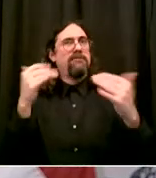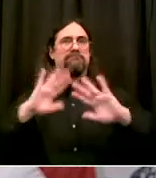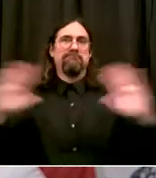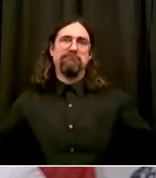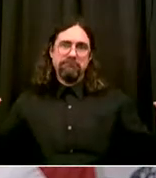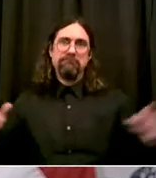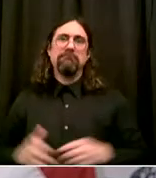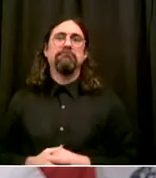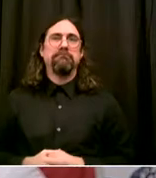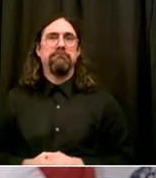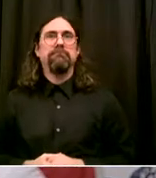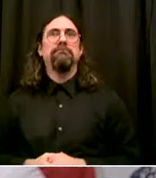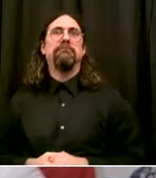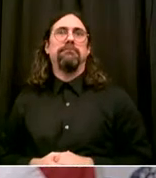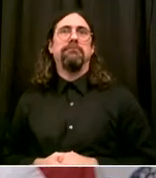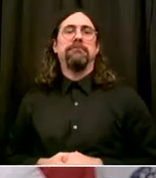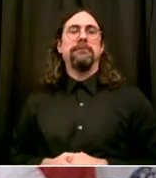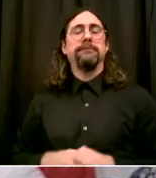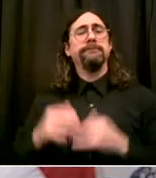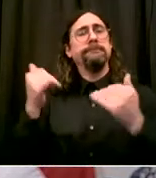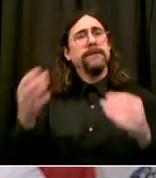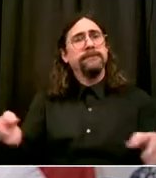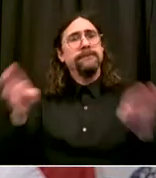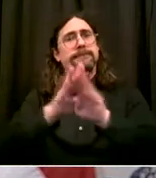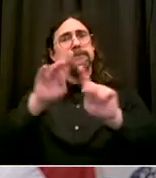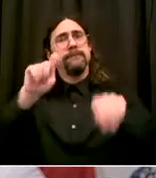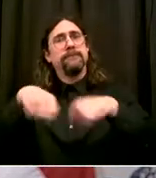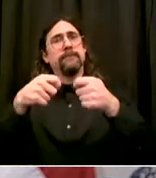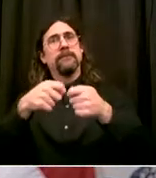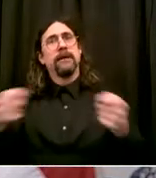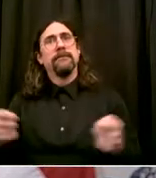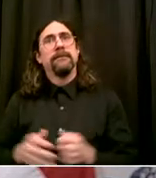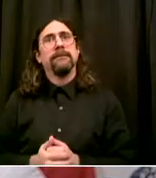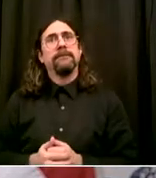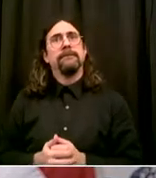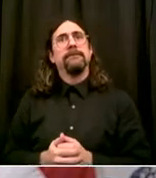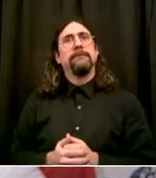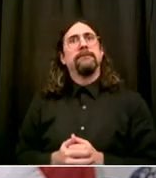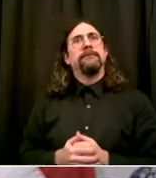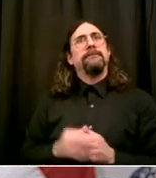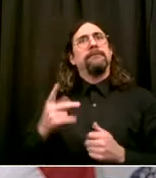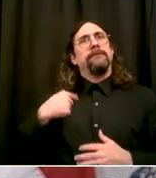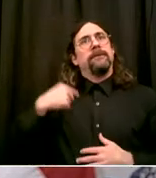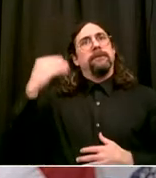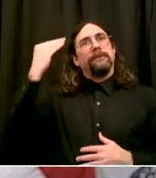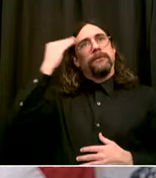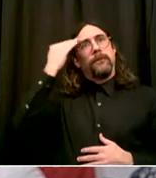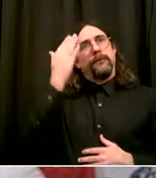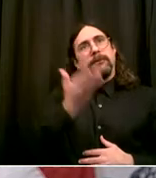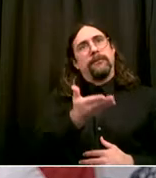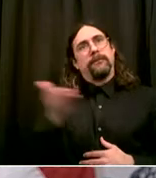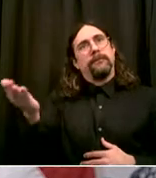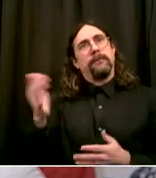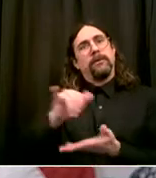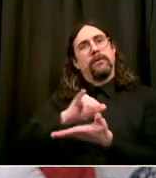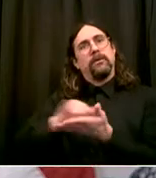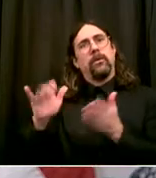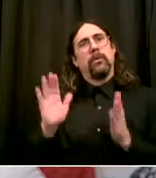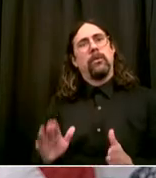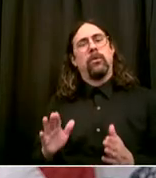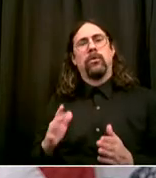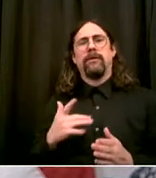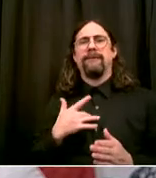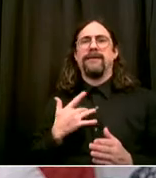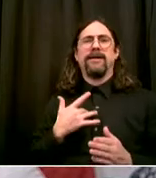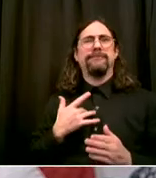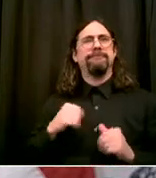center of the universe. Eyes of the whole world will be on New York City tonight. And it's going to be a joyous night if ever there